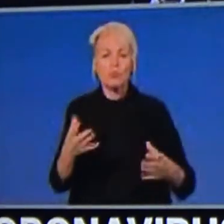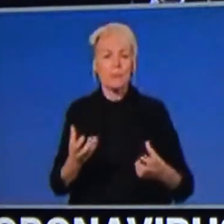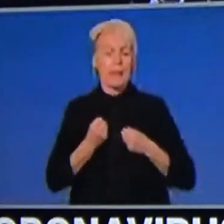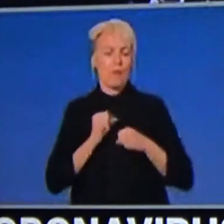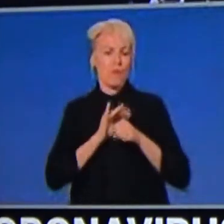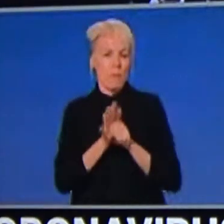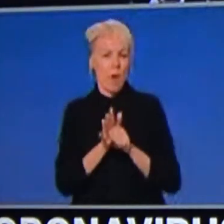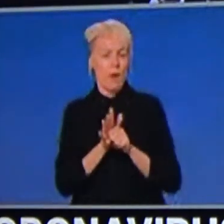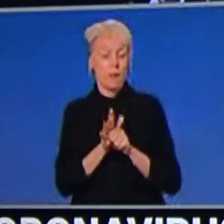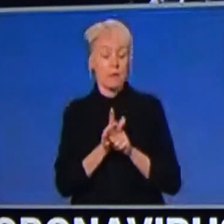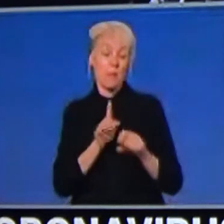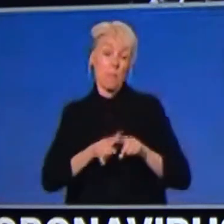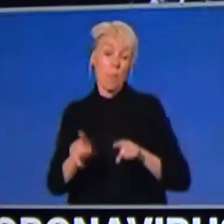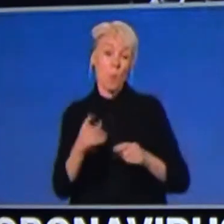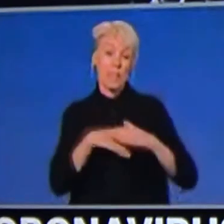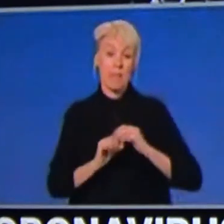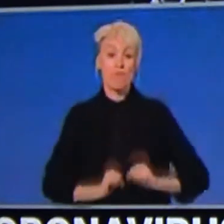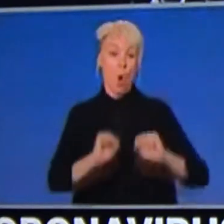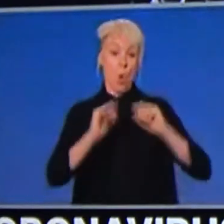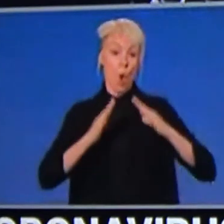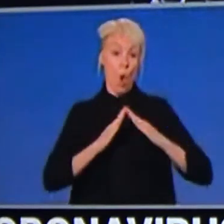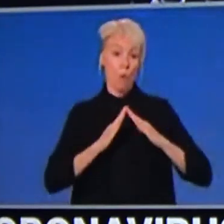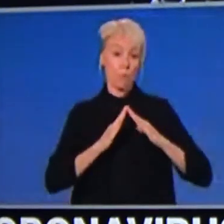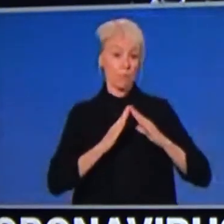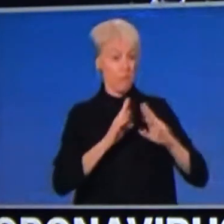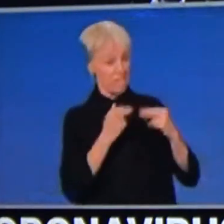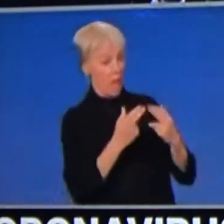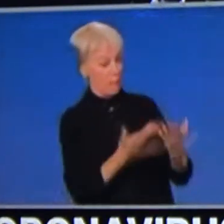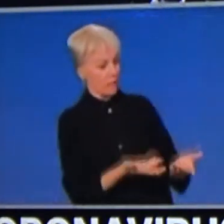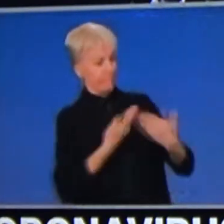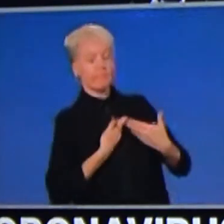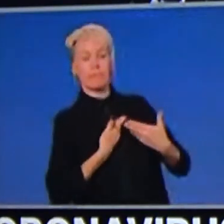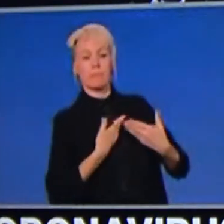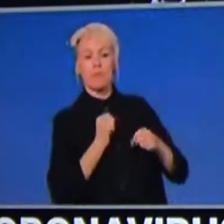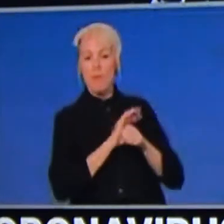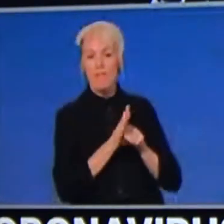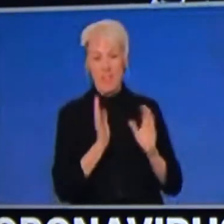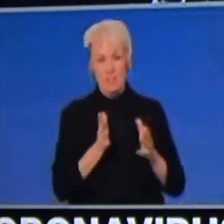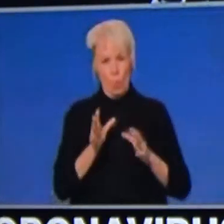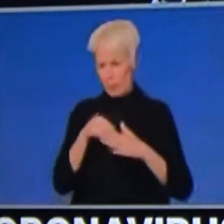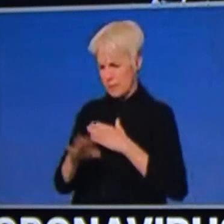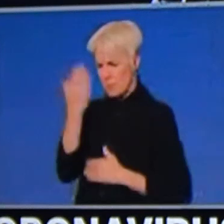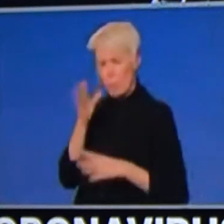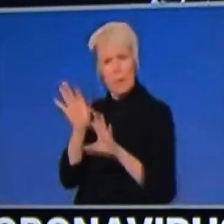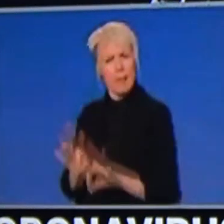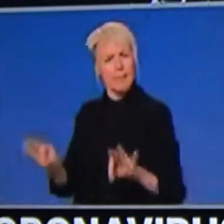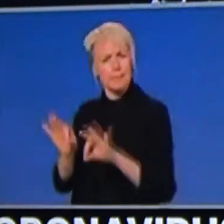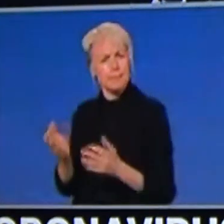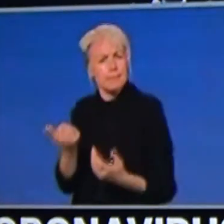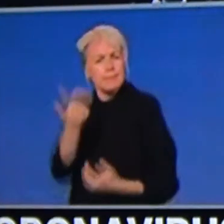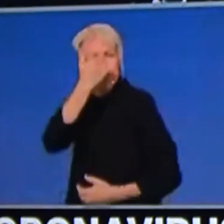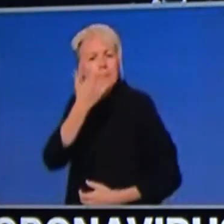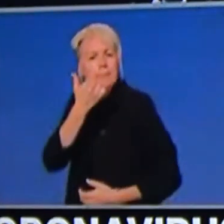in the family. So we're recommending that teachers practice good distancing, particularly with other adults, but also